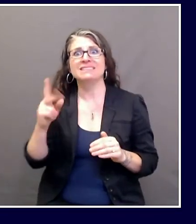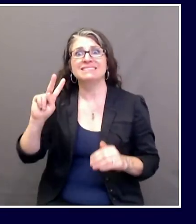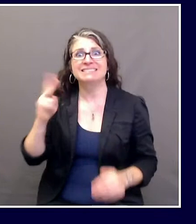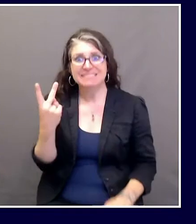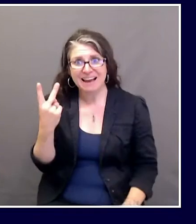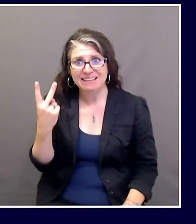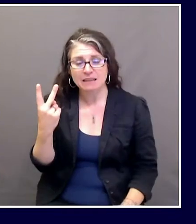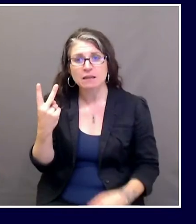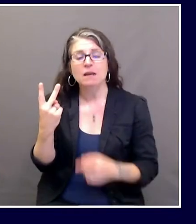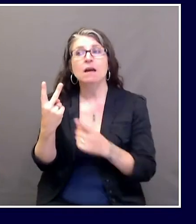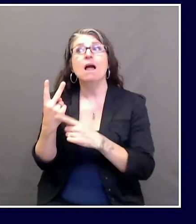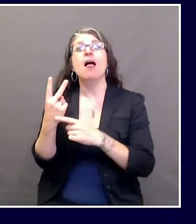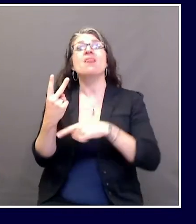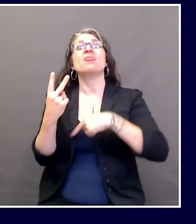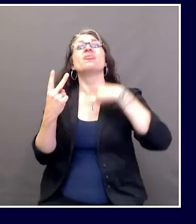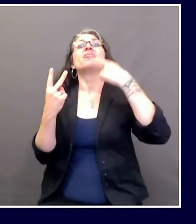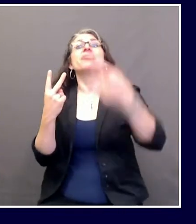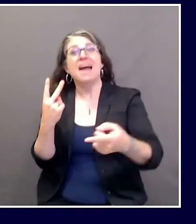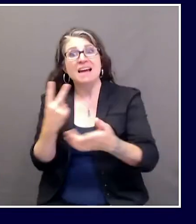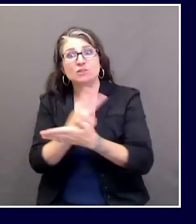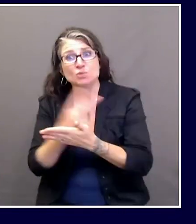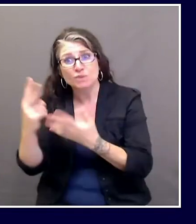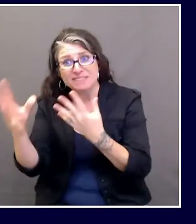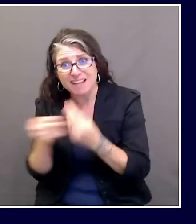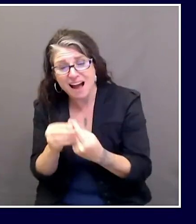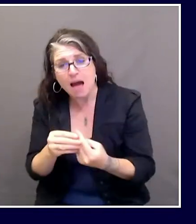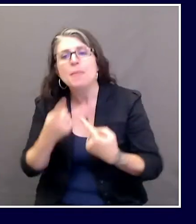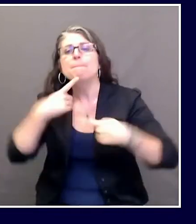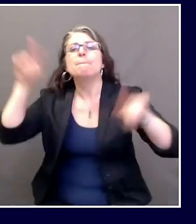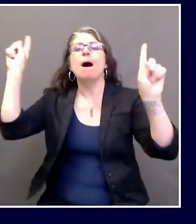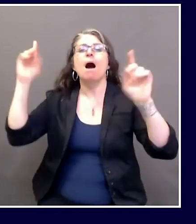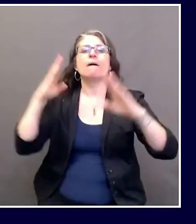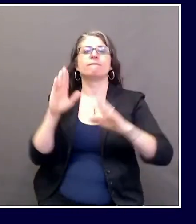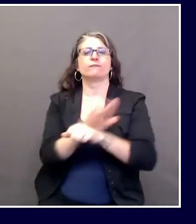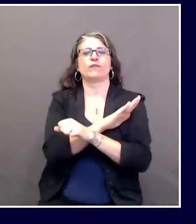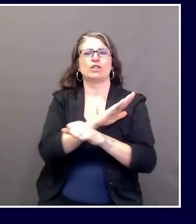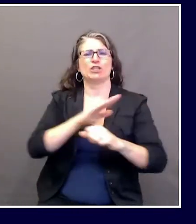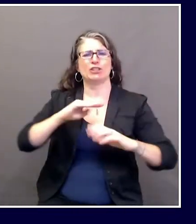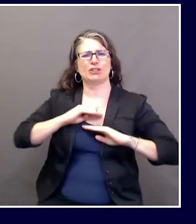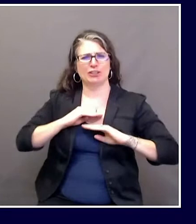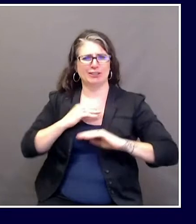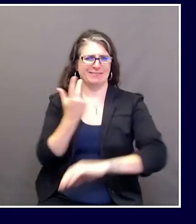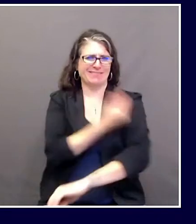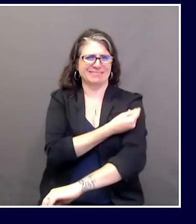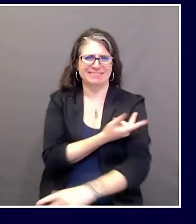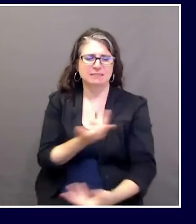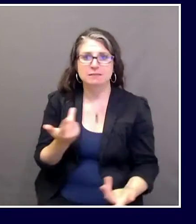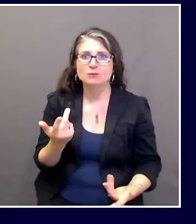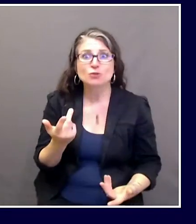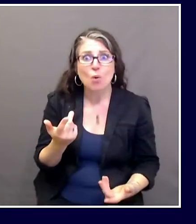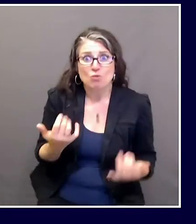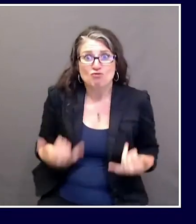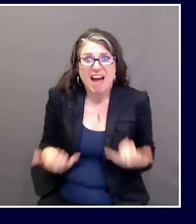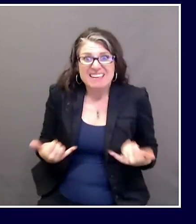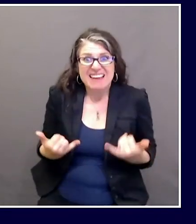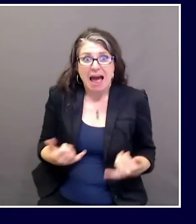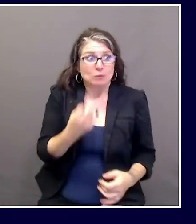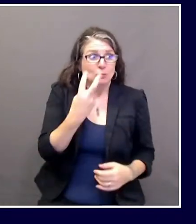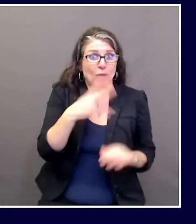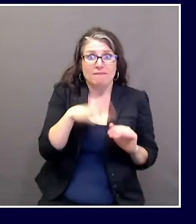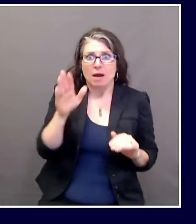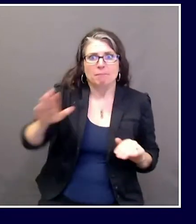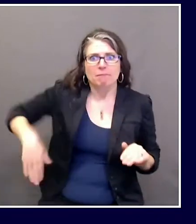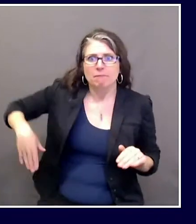people indoors in schools and childcare settings to wear a mask, recognizing the majority of people in those settings will not be able to be fully